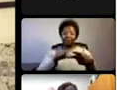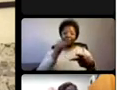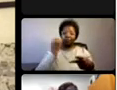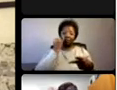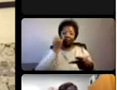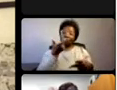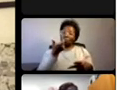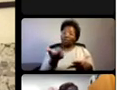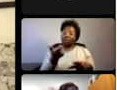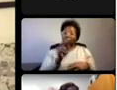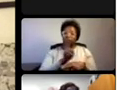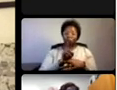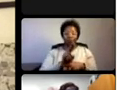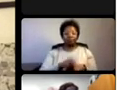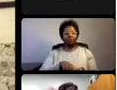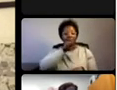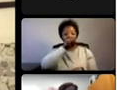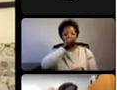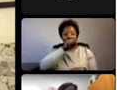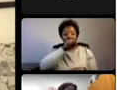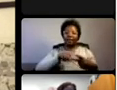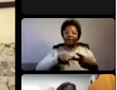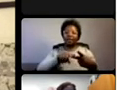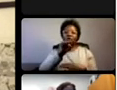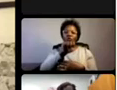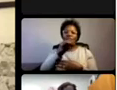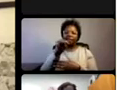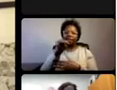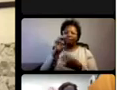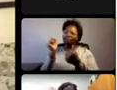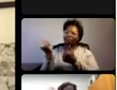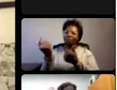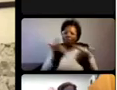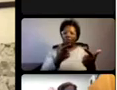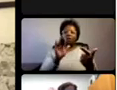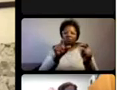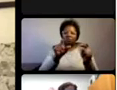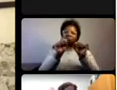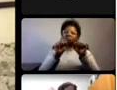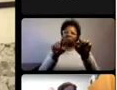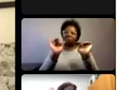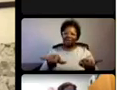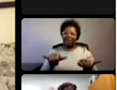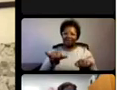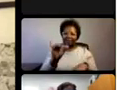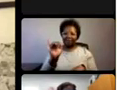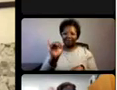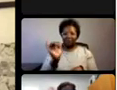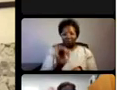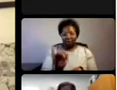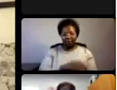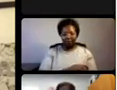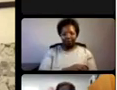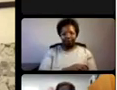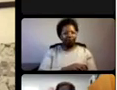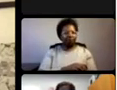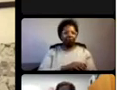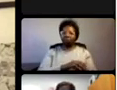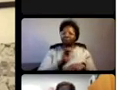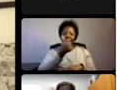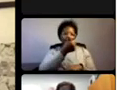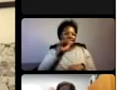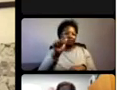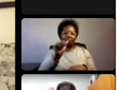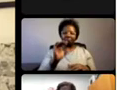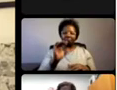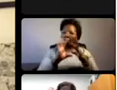or Facebook, our social media streams, you can ask your questions directly there as well by asking, just simply commenting